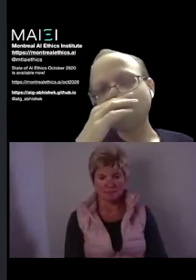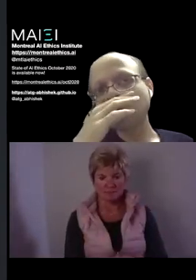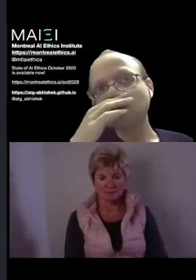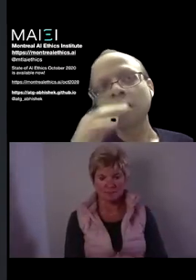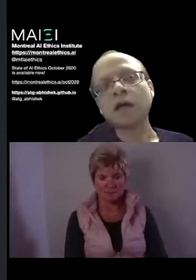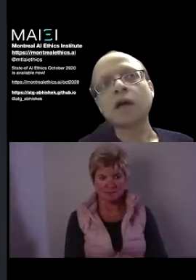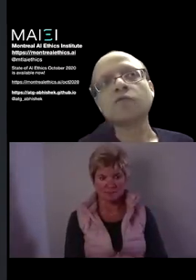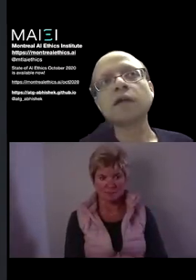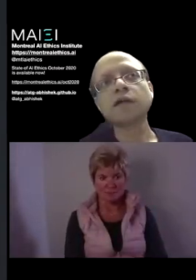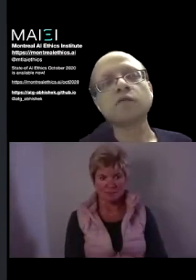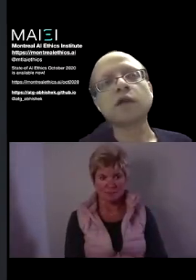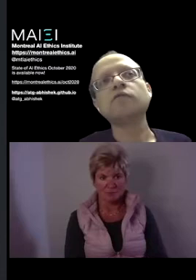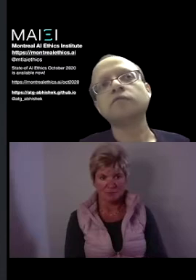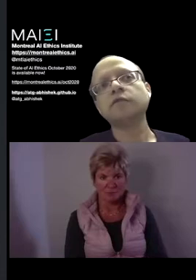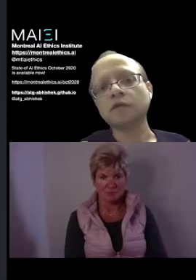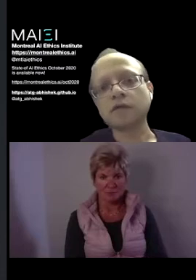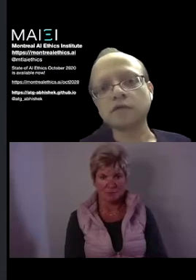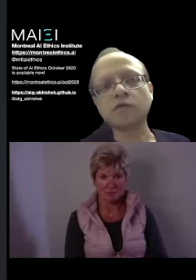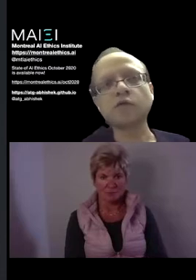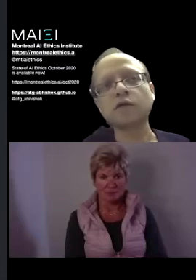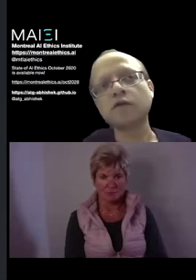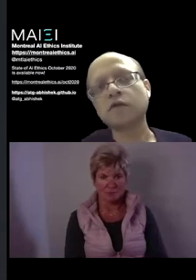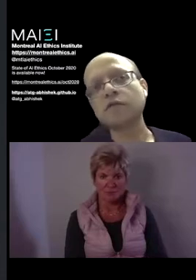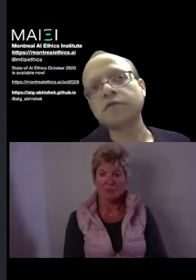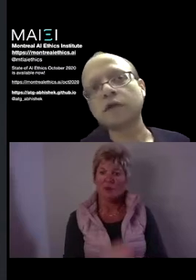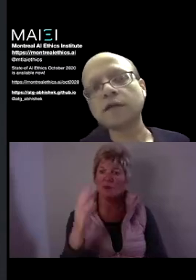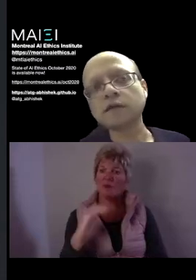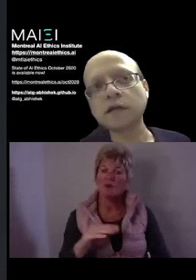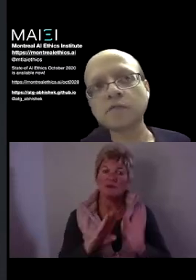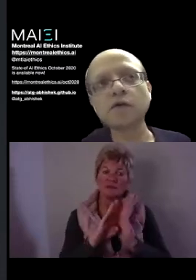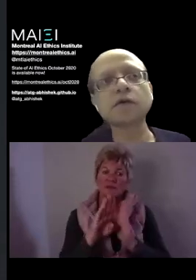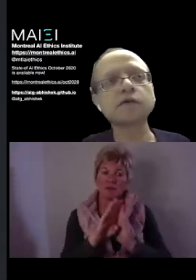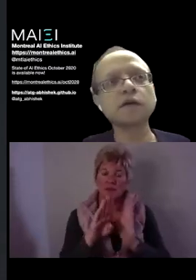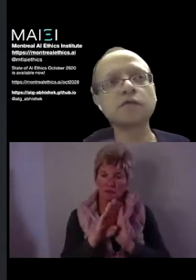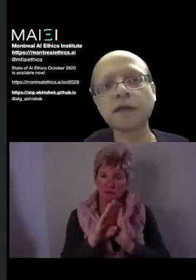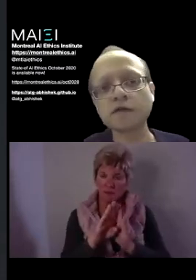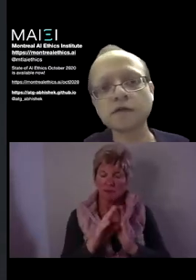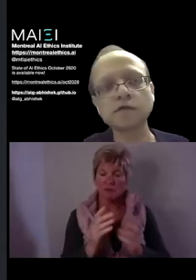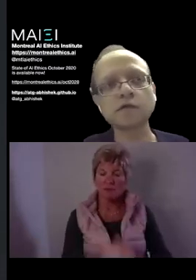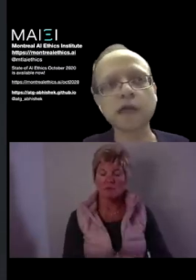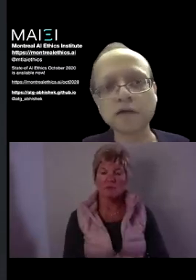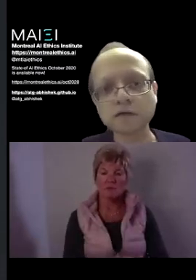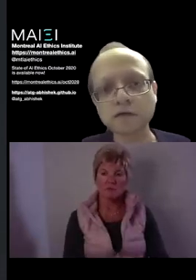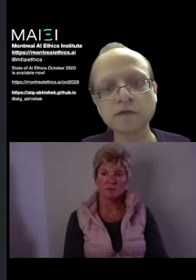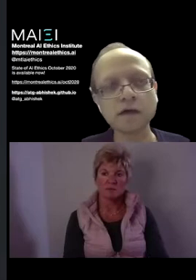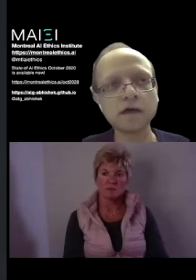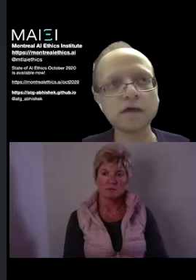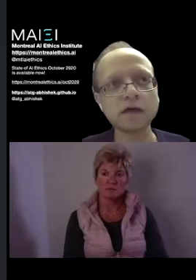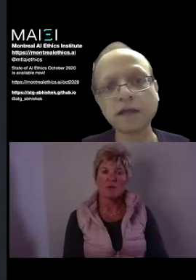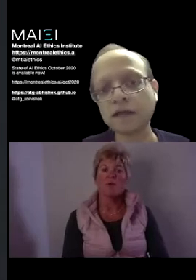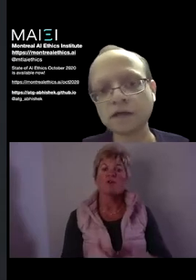And so development really is when you sort of put your hands on the keyboard, you start writing out some of those